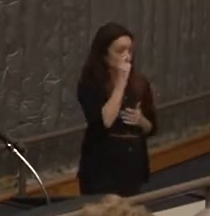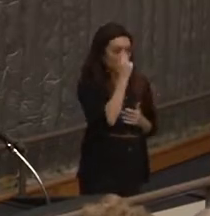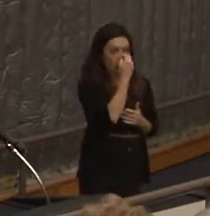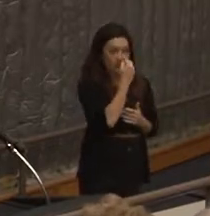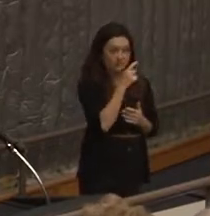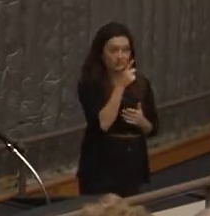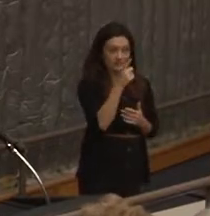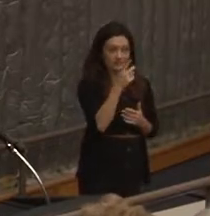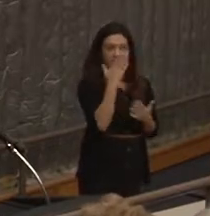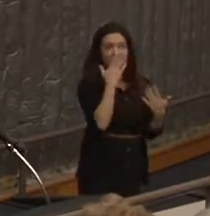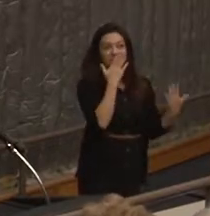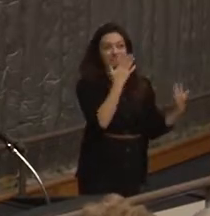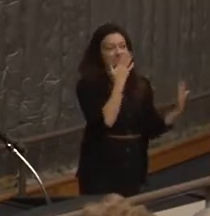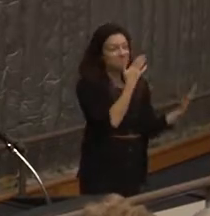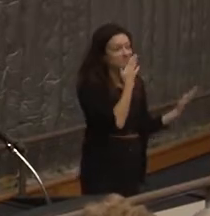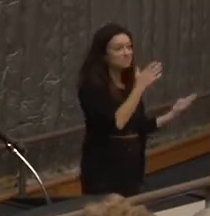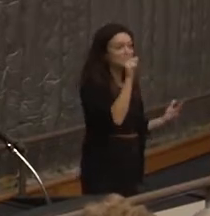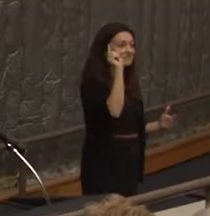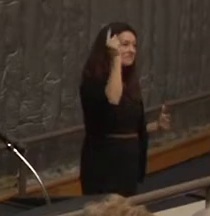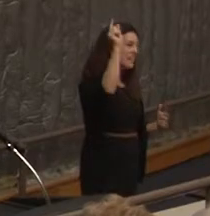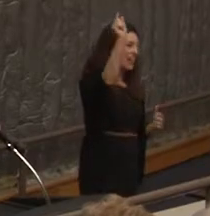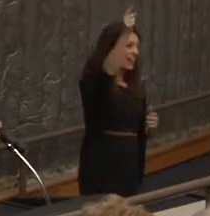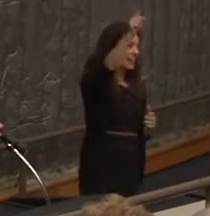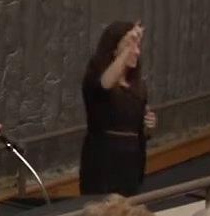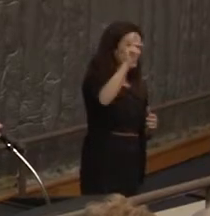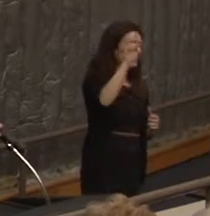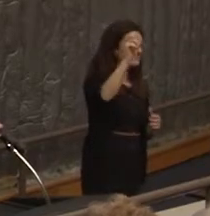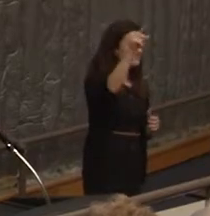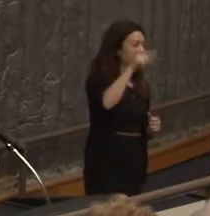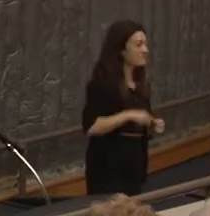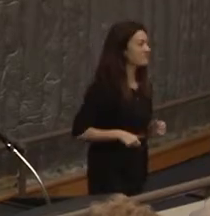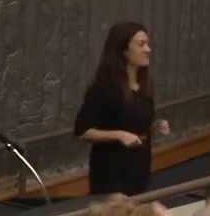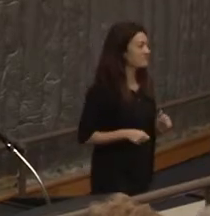the people in our subcommittee. Kate's way up there.